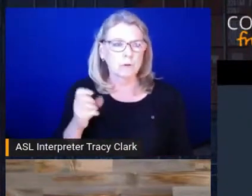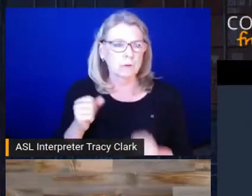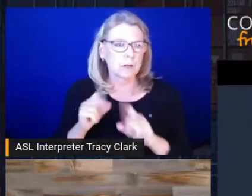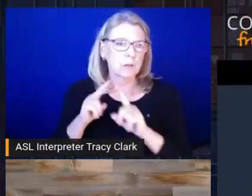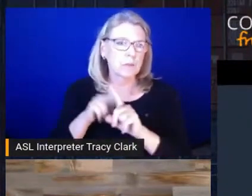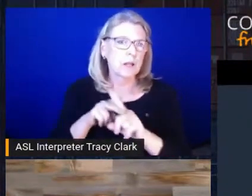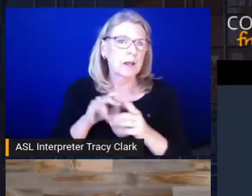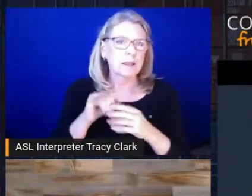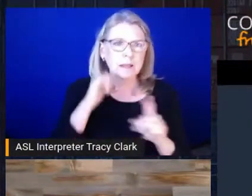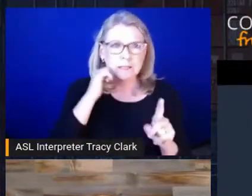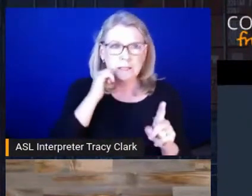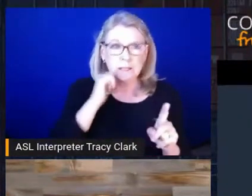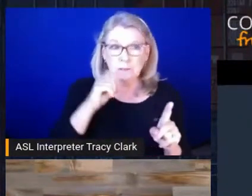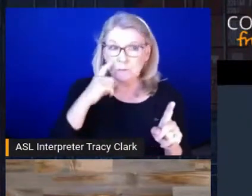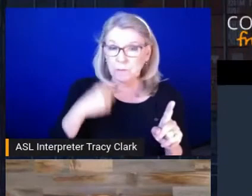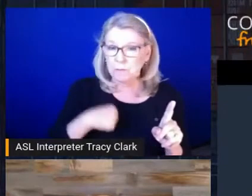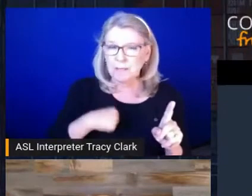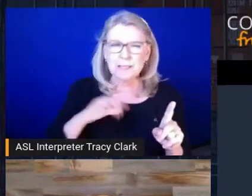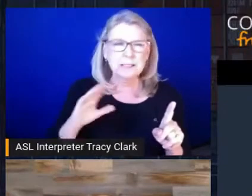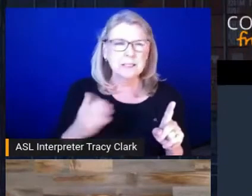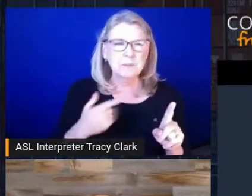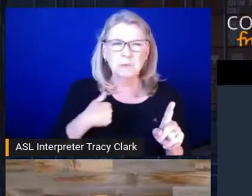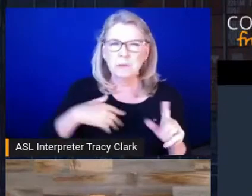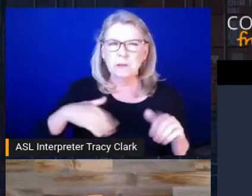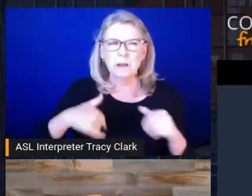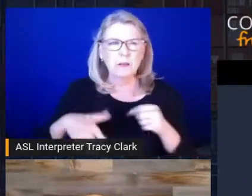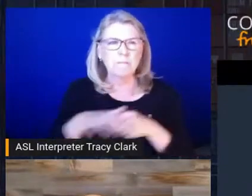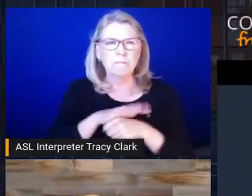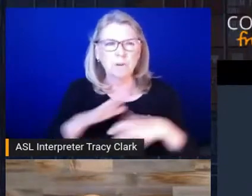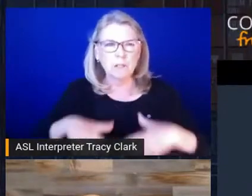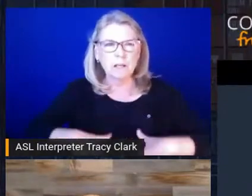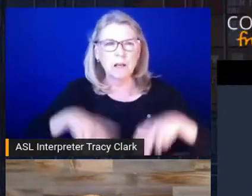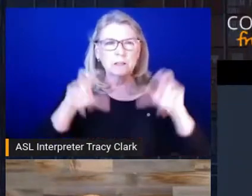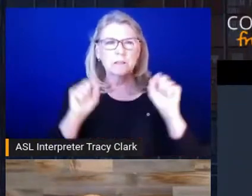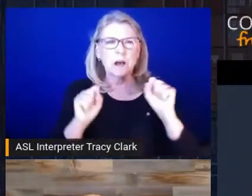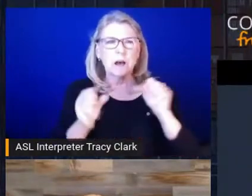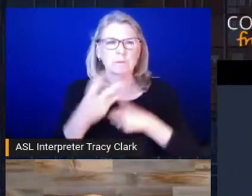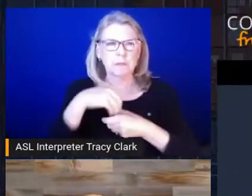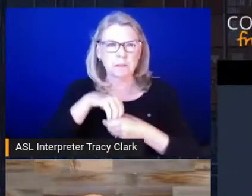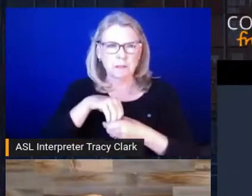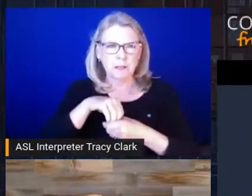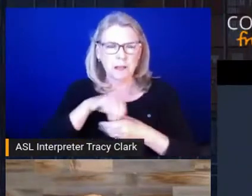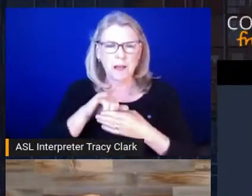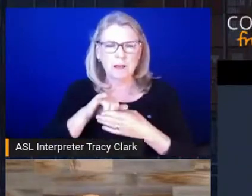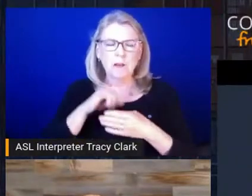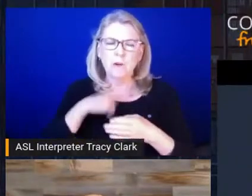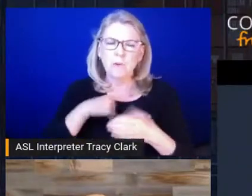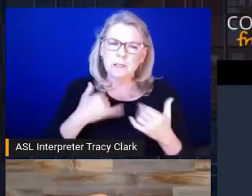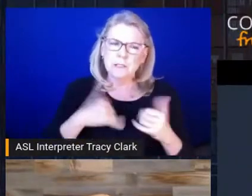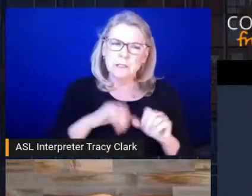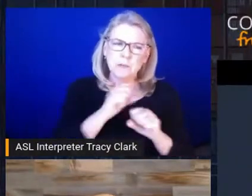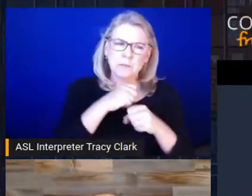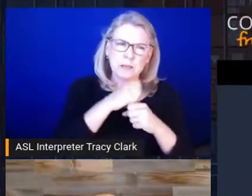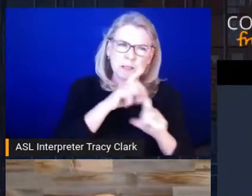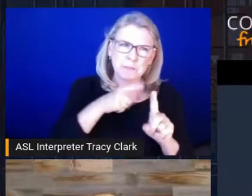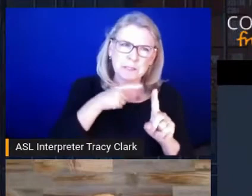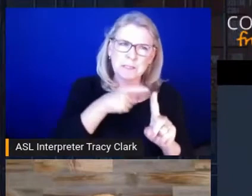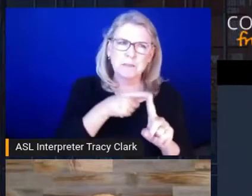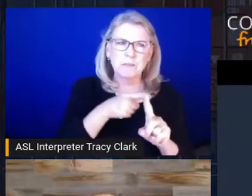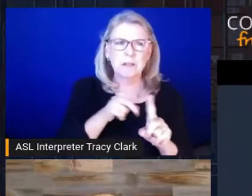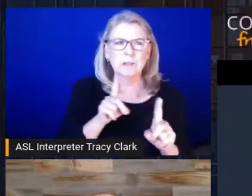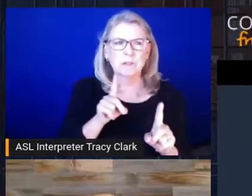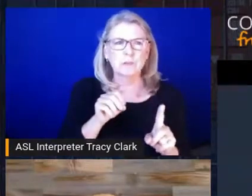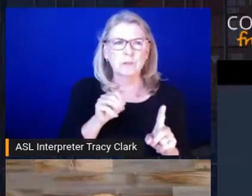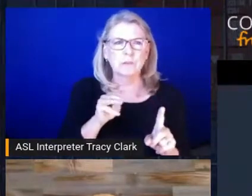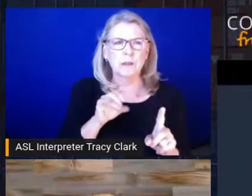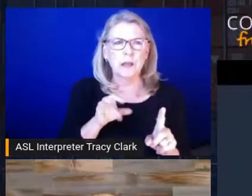fully adopted it yet. We still create a lot of specialized domain-specific languages, which are awesome for, simple